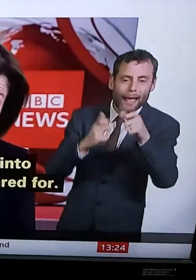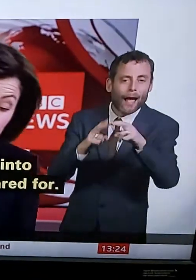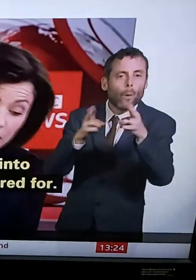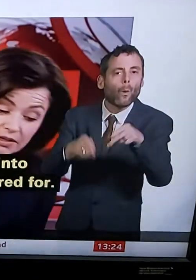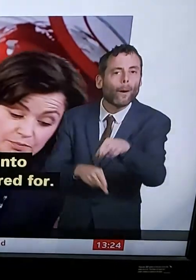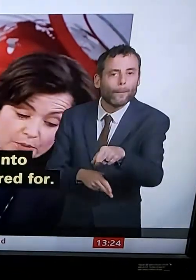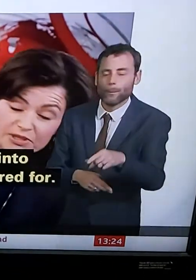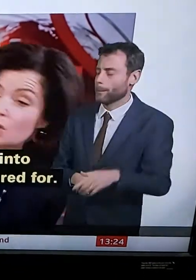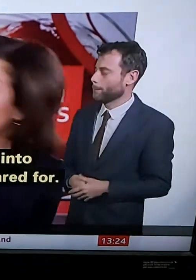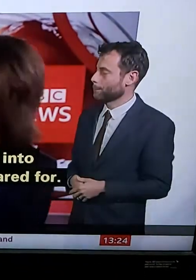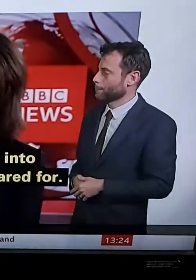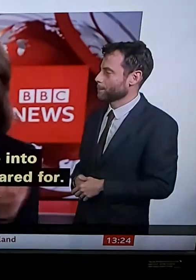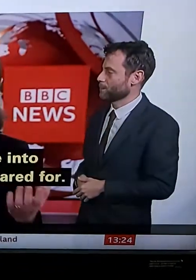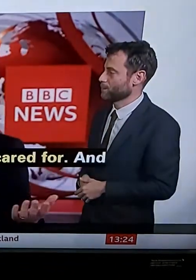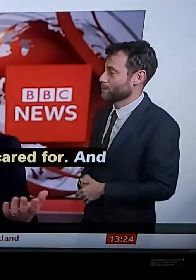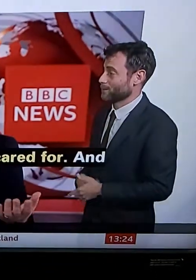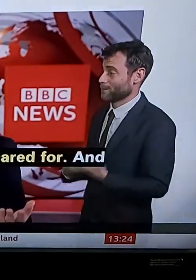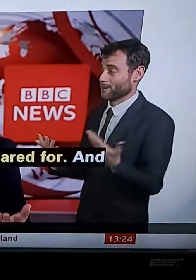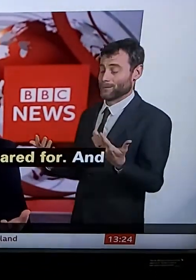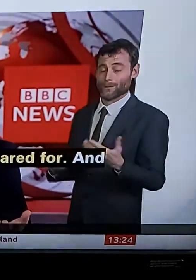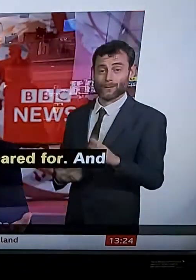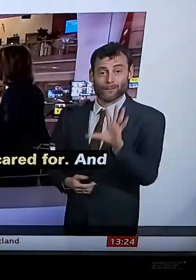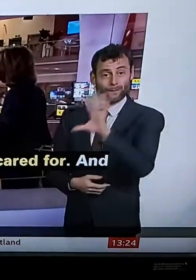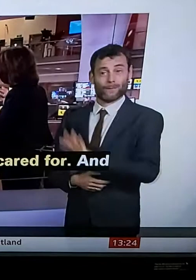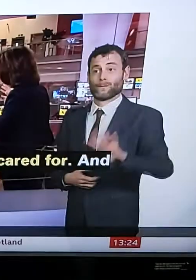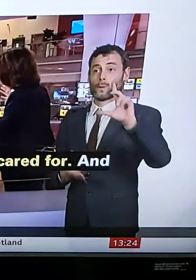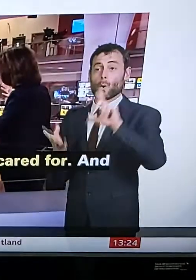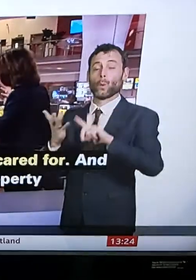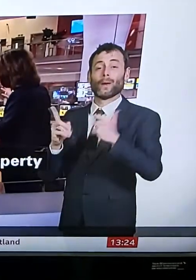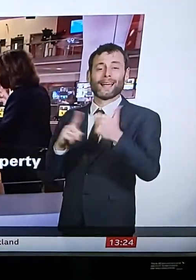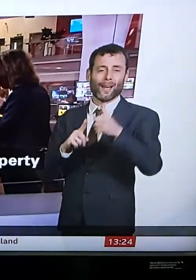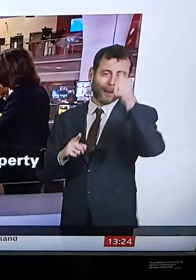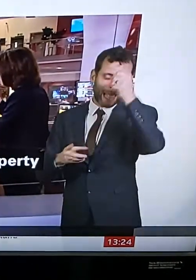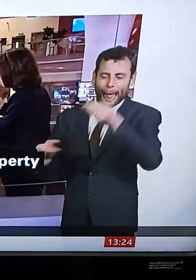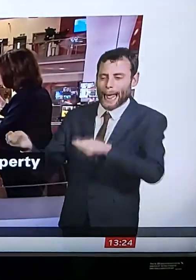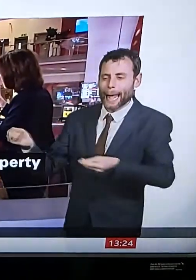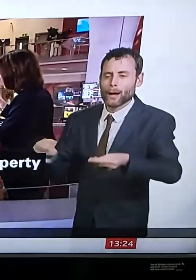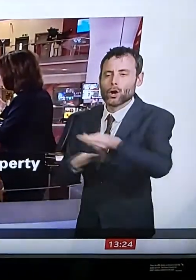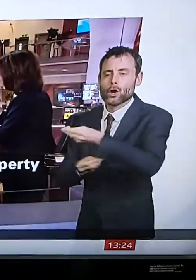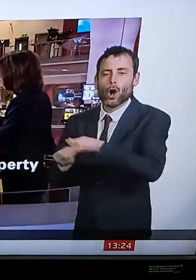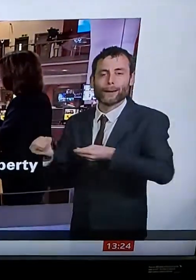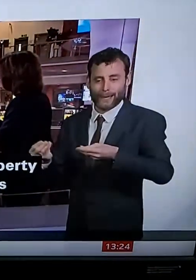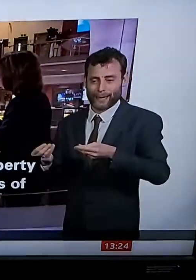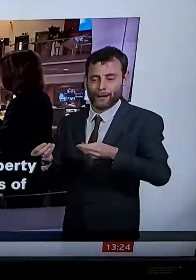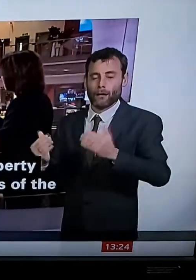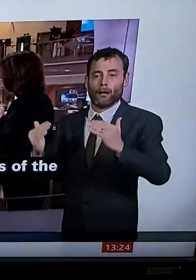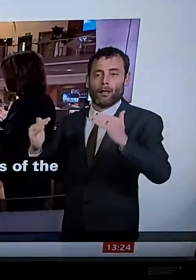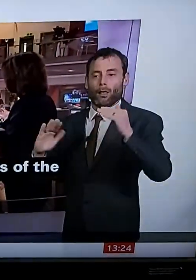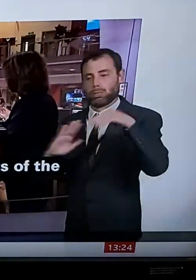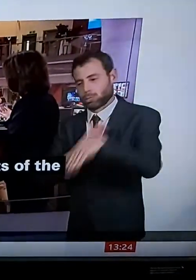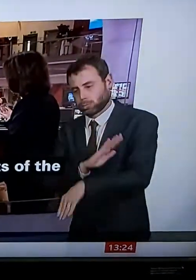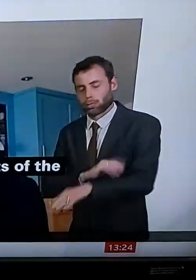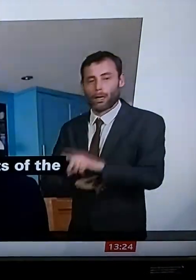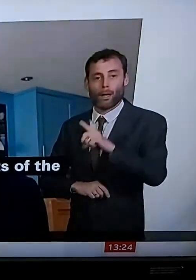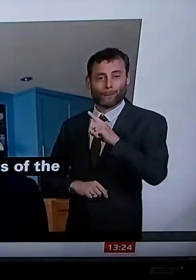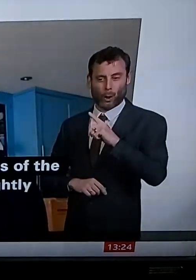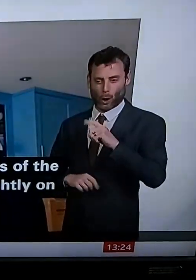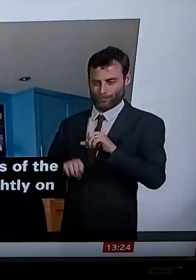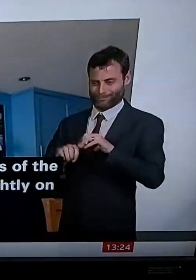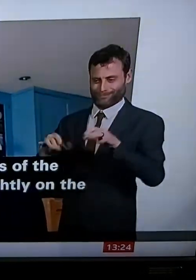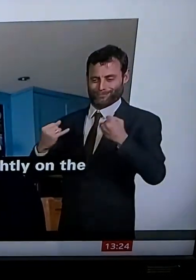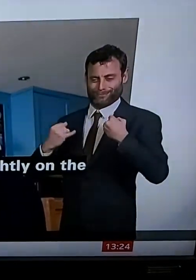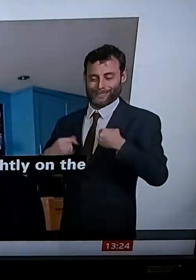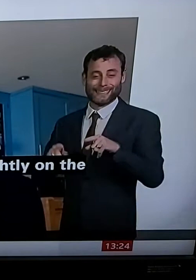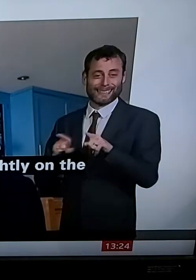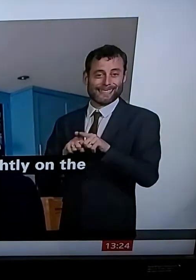the wider property market, like so many parts of the economy, Simon, it had been slightly on the up in recent times, but we can only speculate what